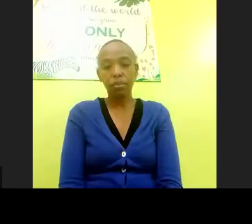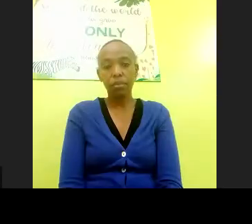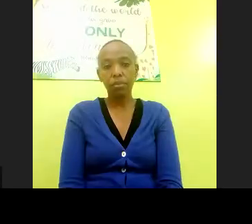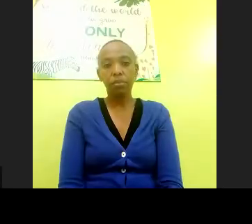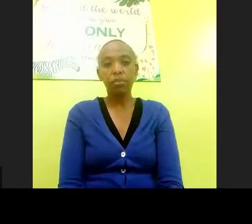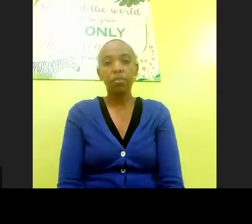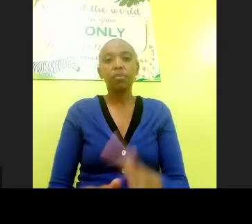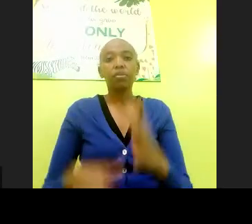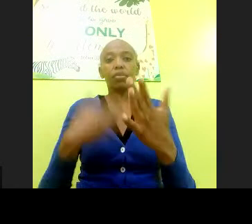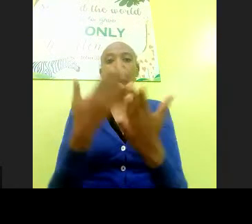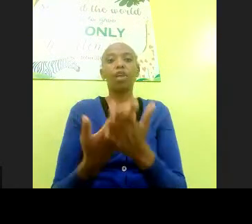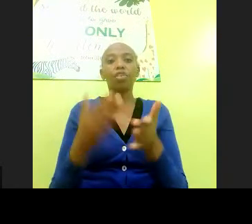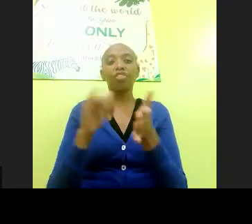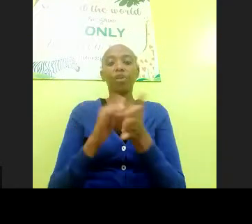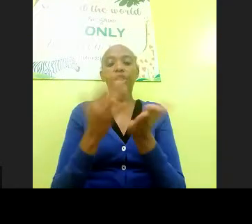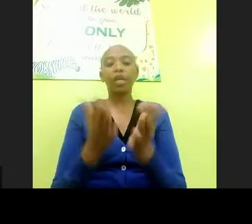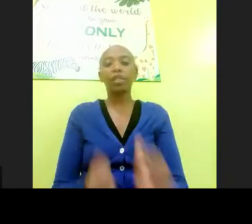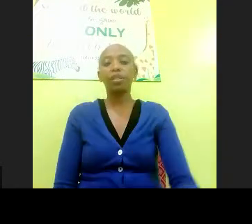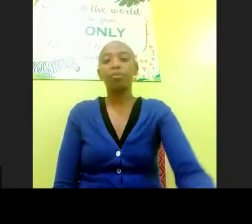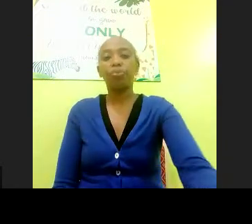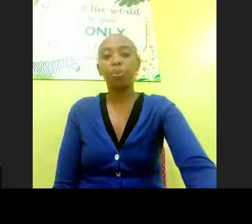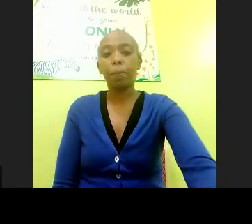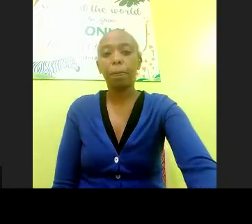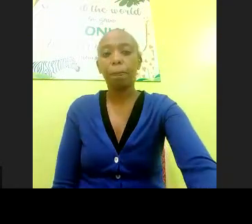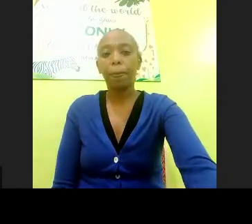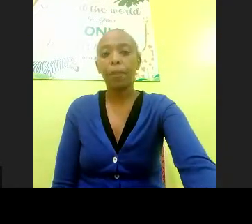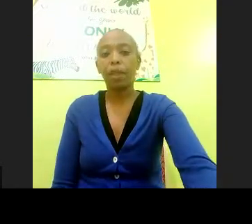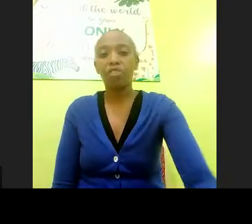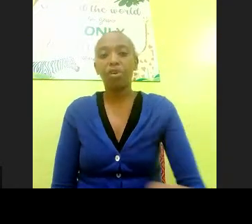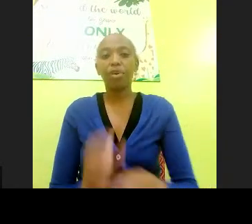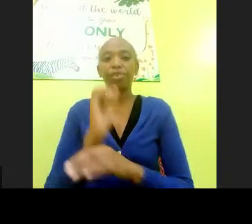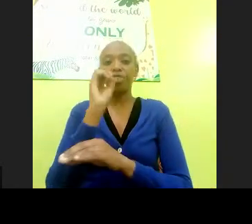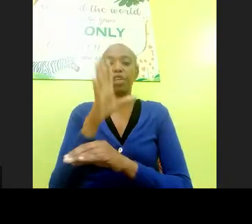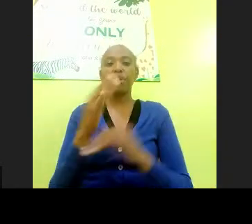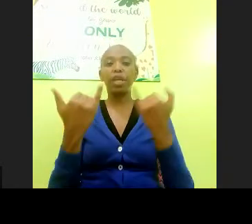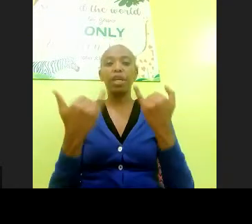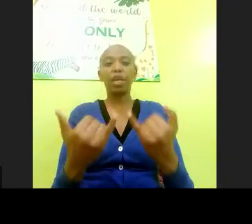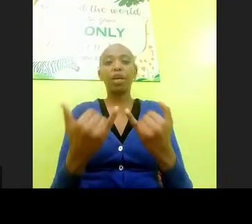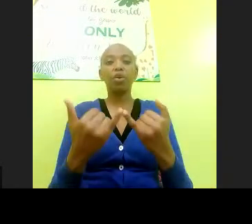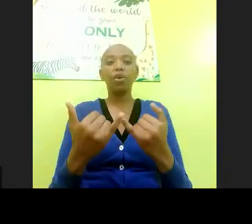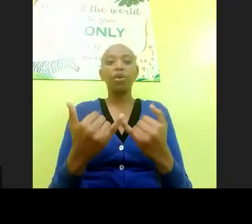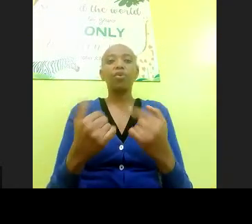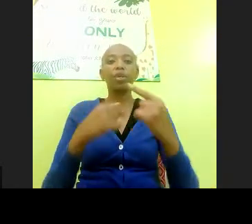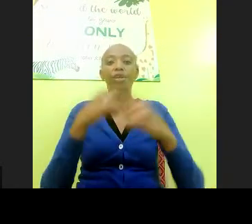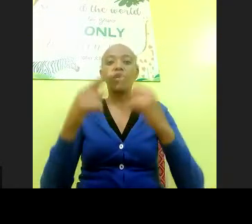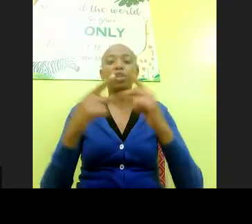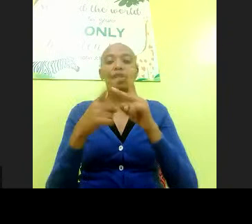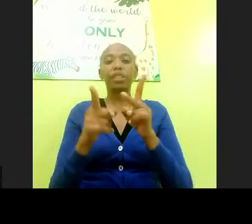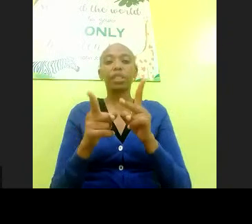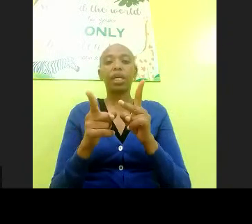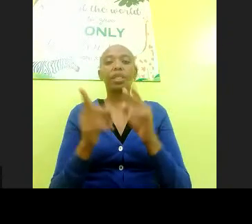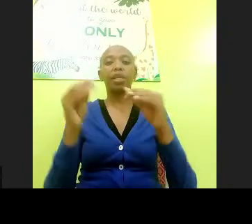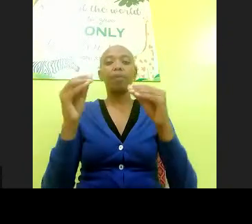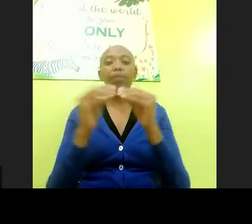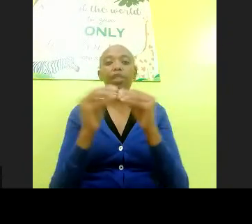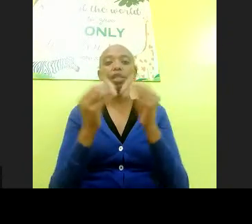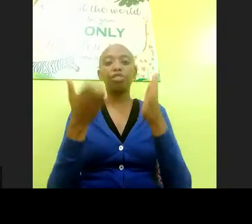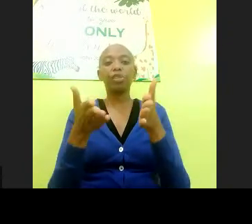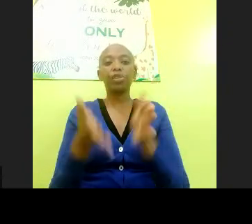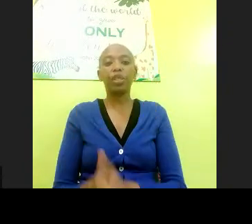Thank you for that beautiful video, Imali. And we'll now go ahead and start the session for